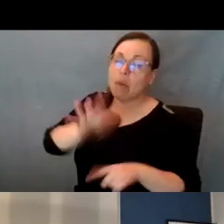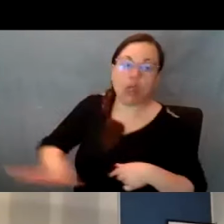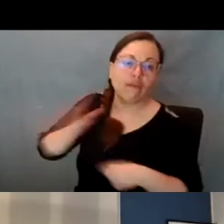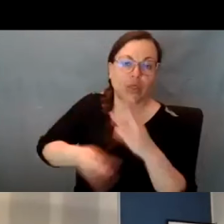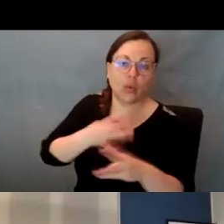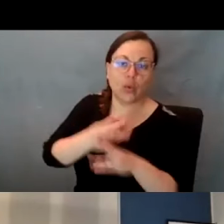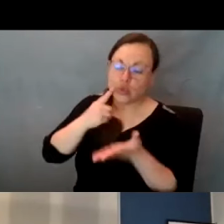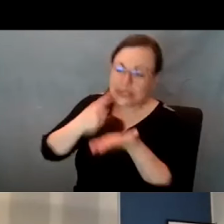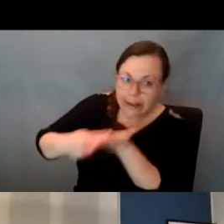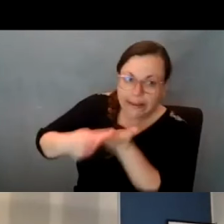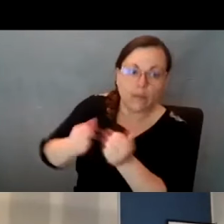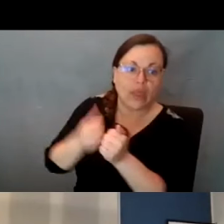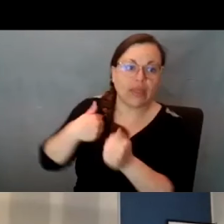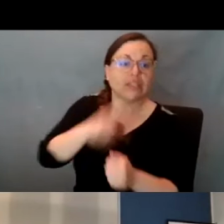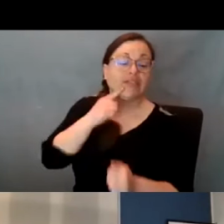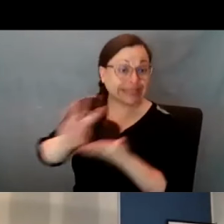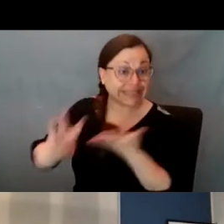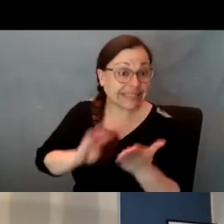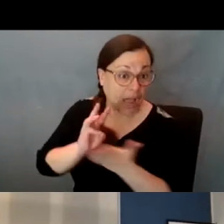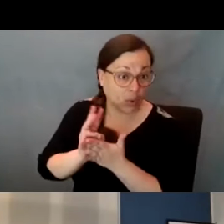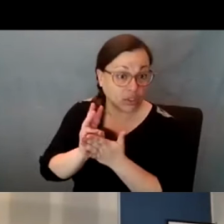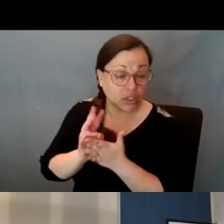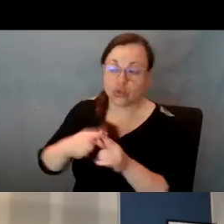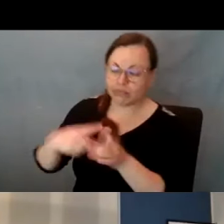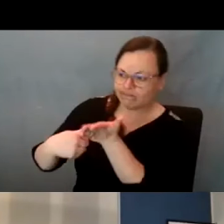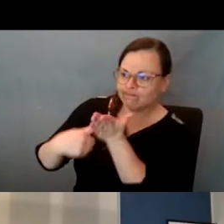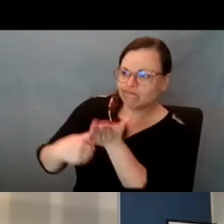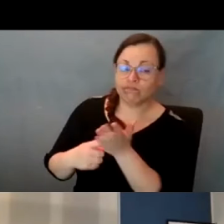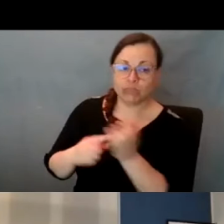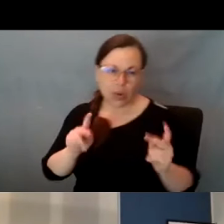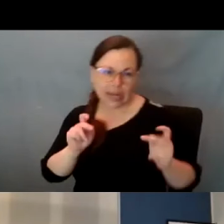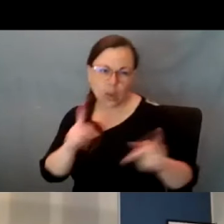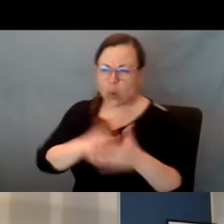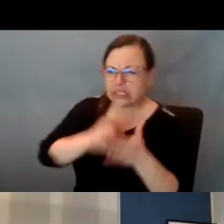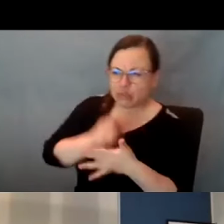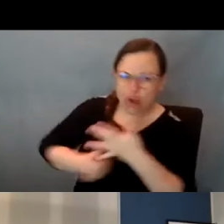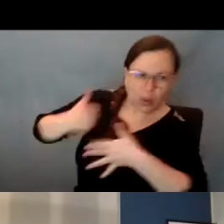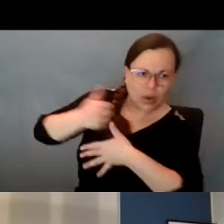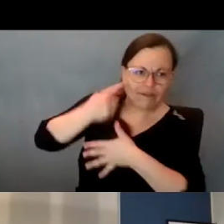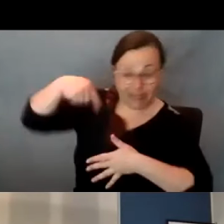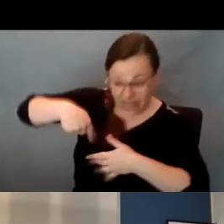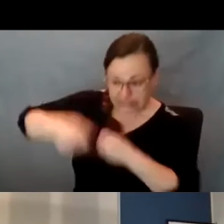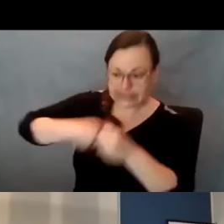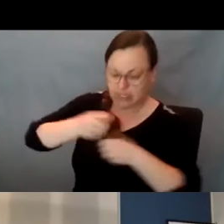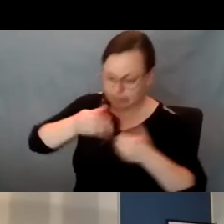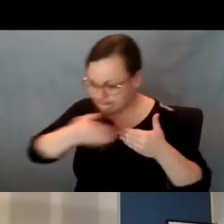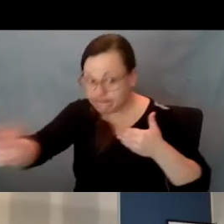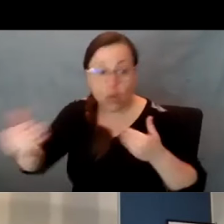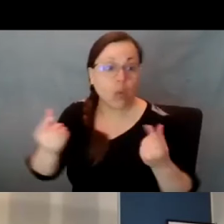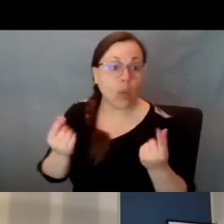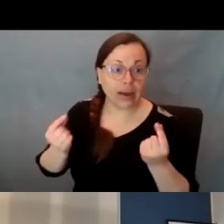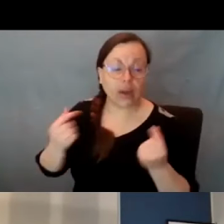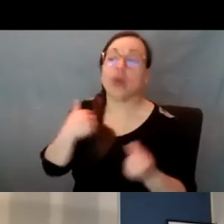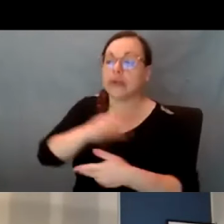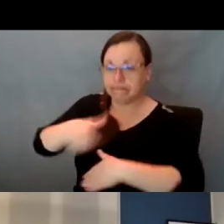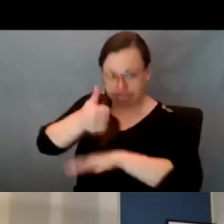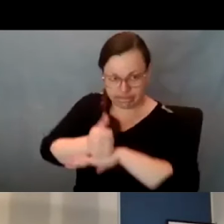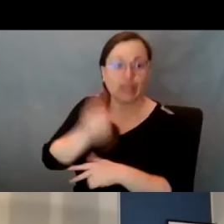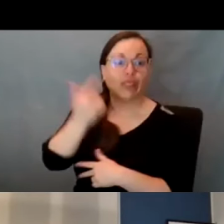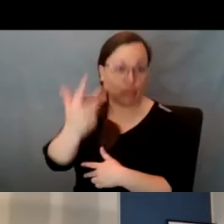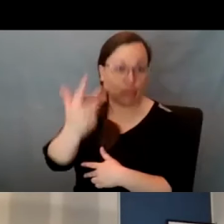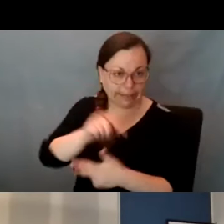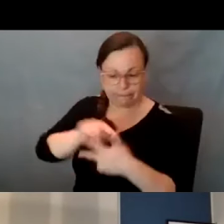for 6 hours to talk about, okay, what is the priority for this year? And from that, we came up with 3 priorities.